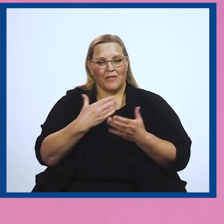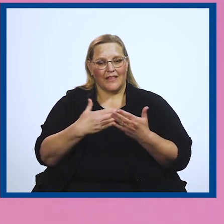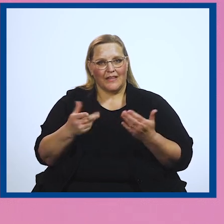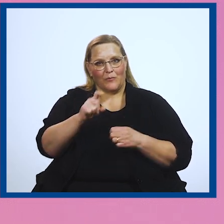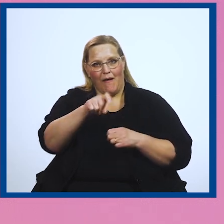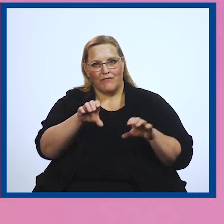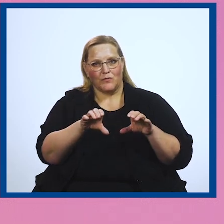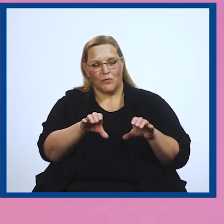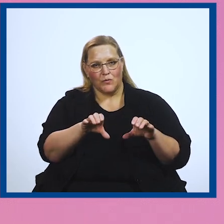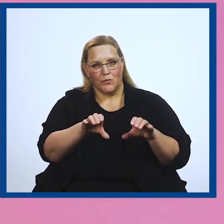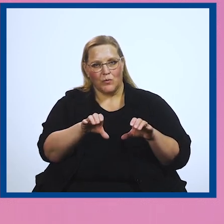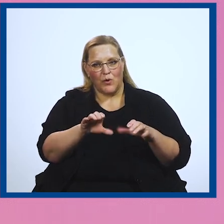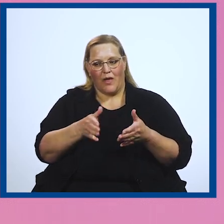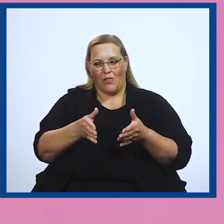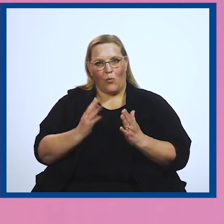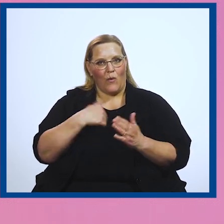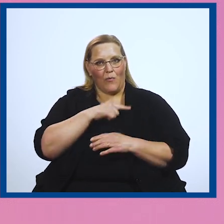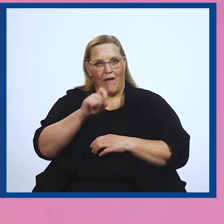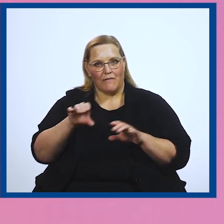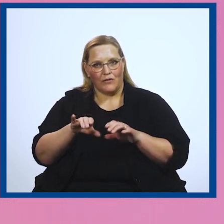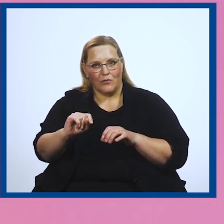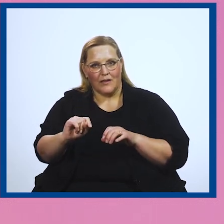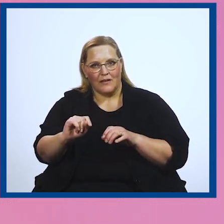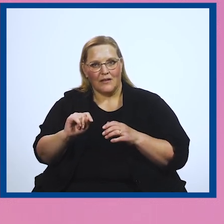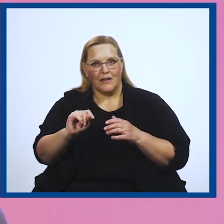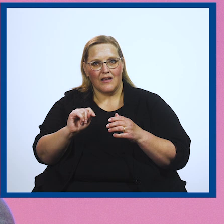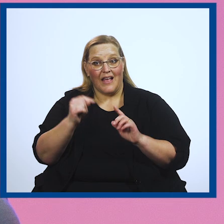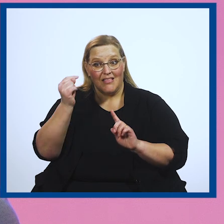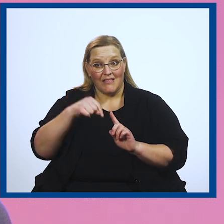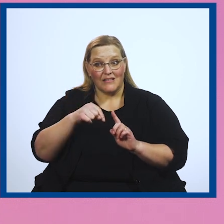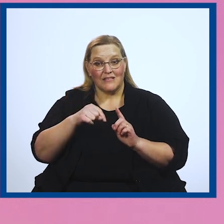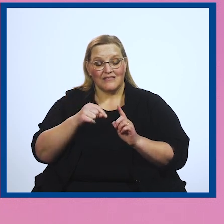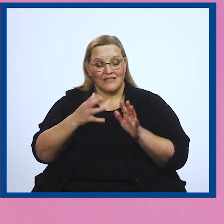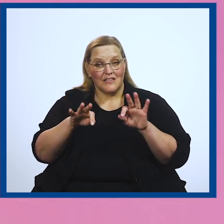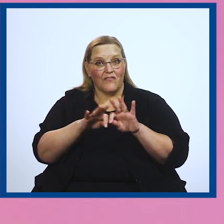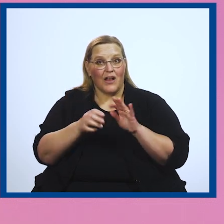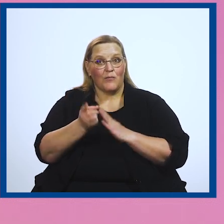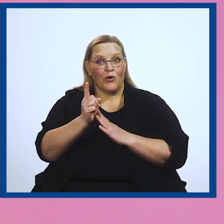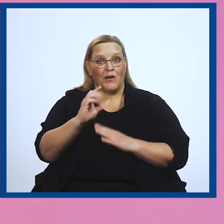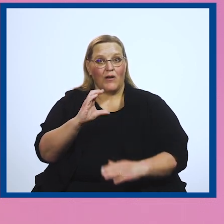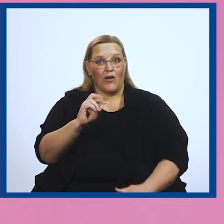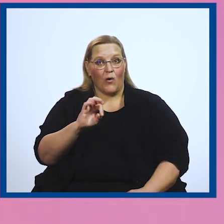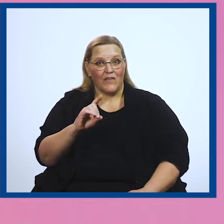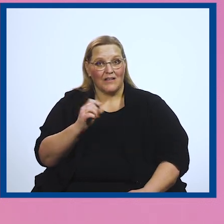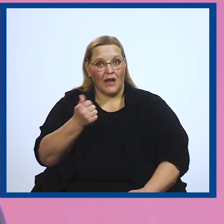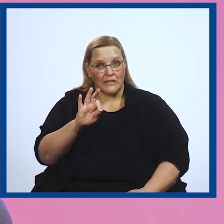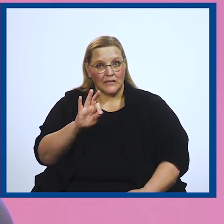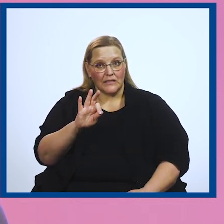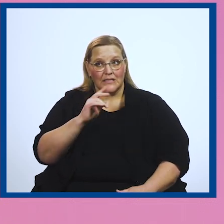to do in the way that we have to do it in this defining moment of COVID-19? I think it is